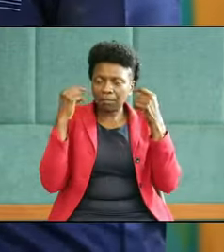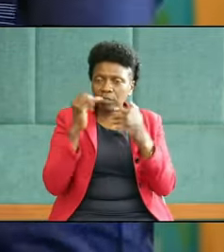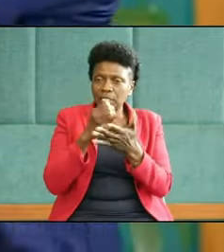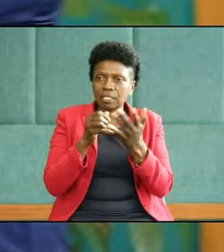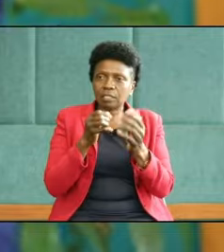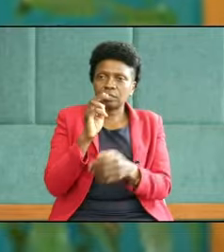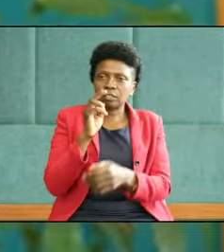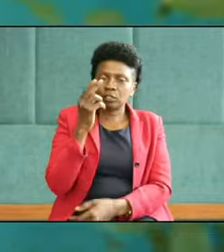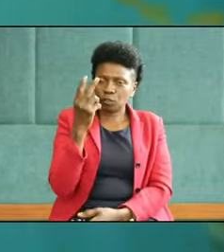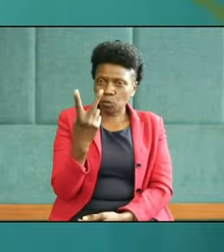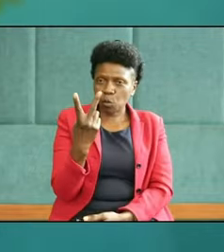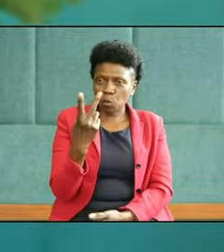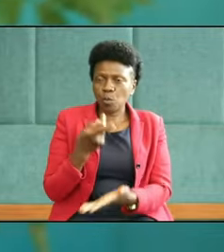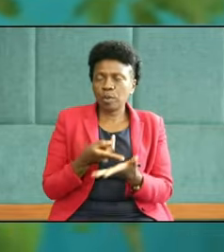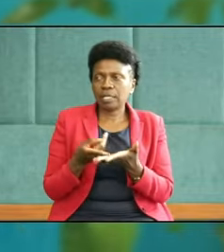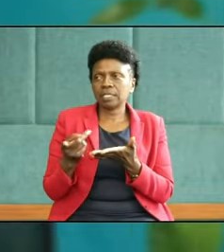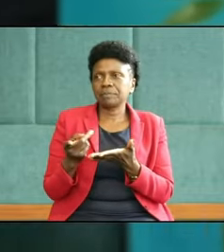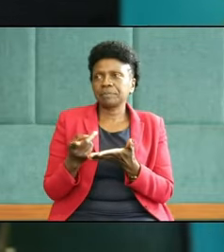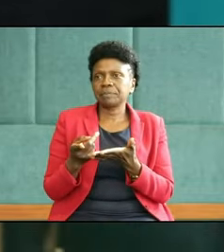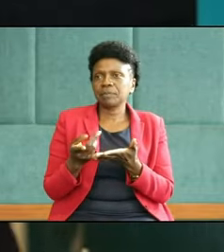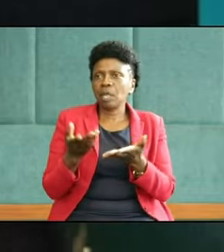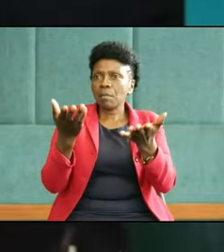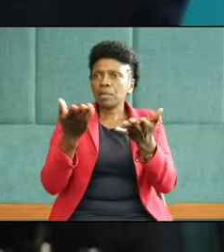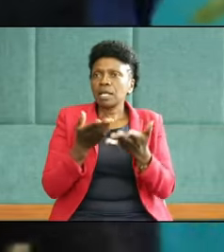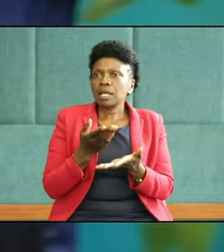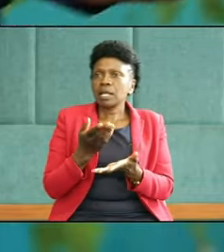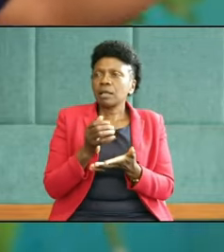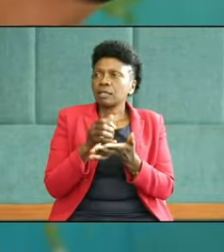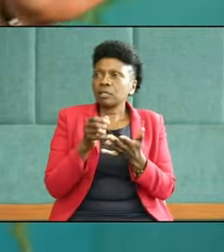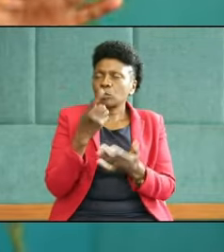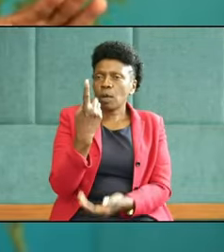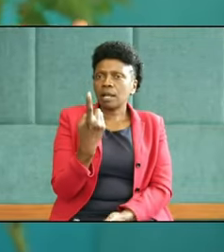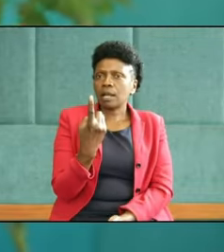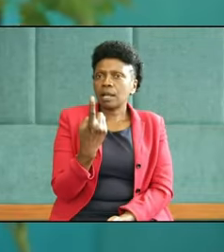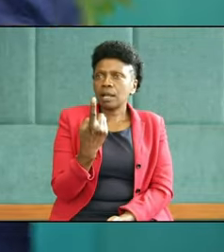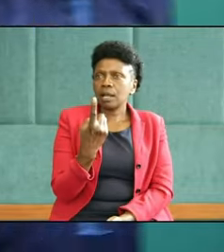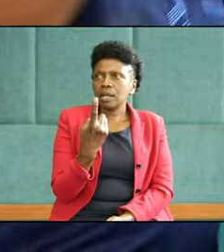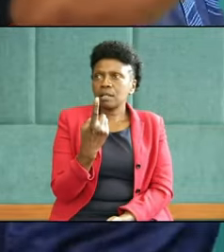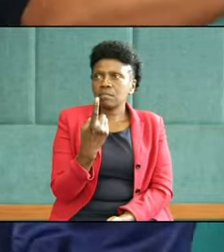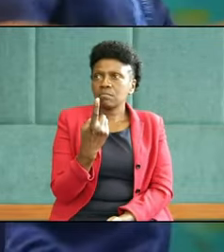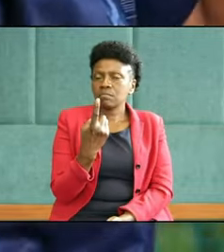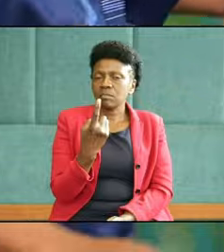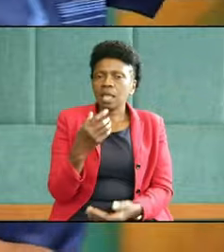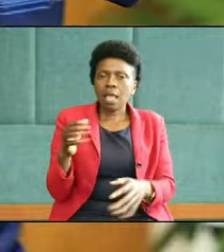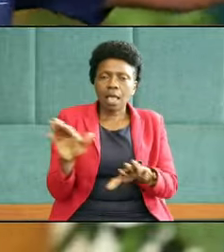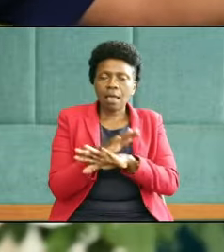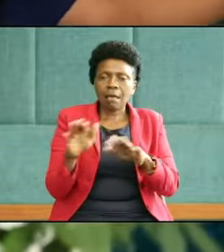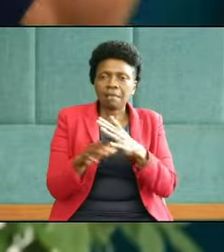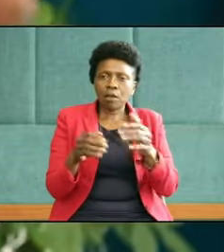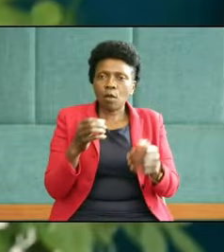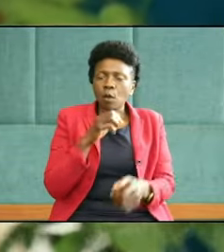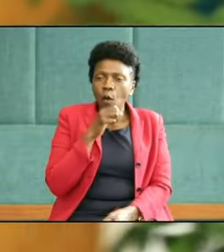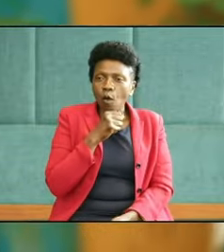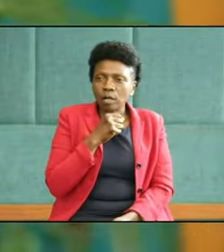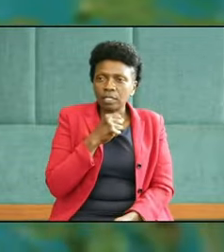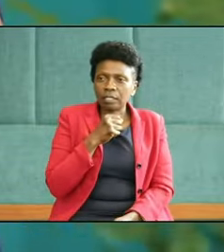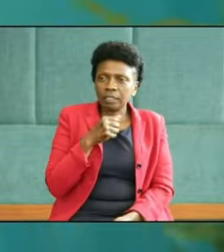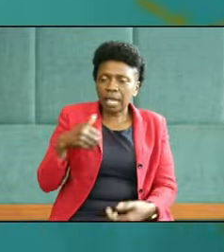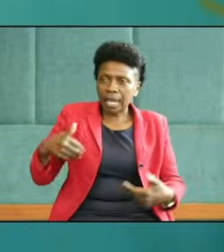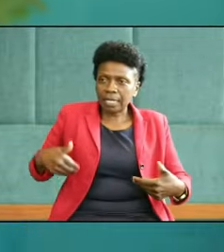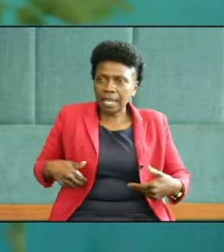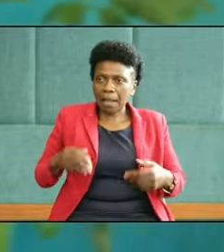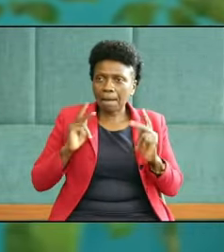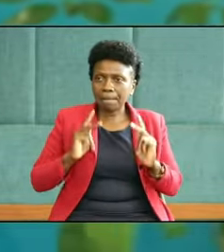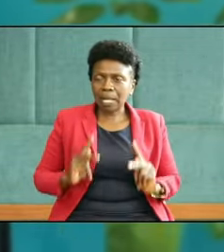I want to bring just one. Imagine every young person here, Every young person, every old man, every old